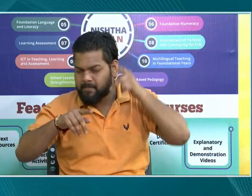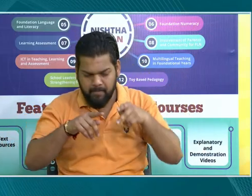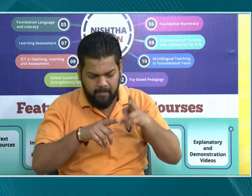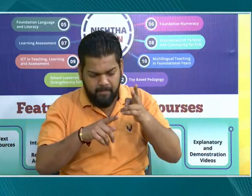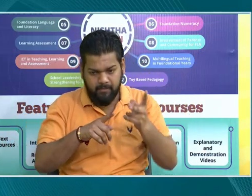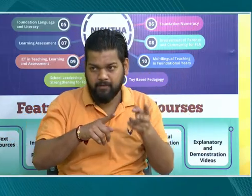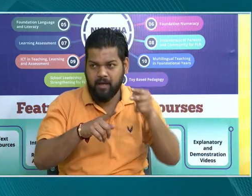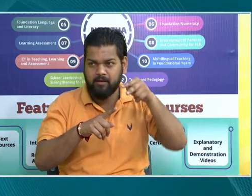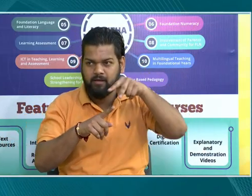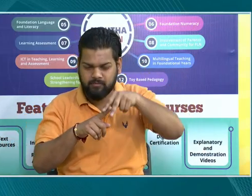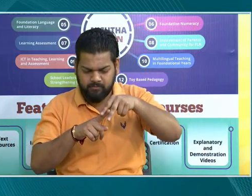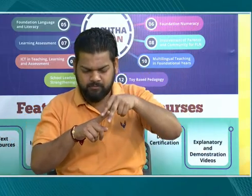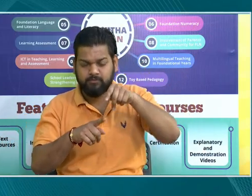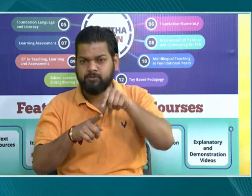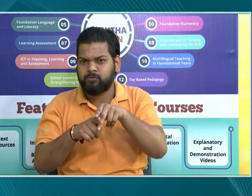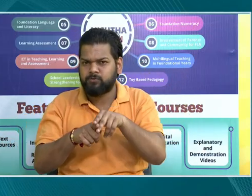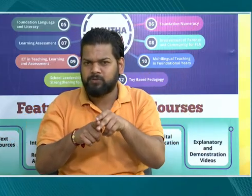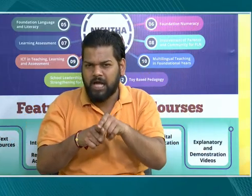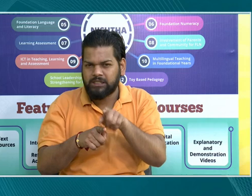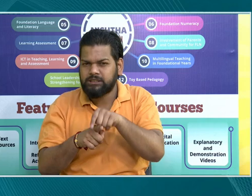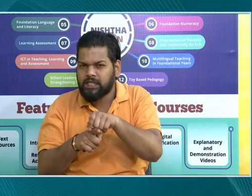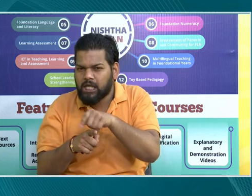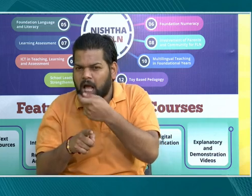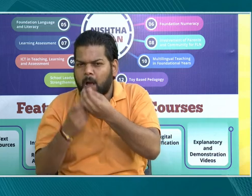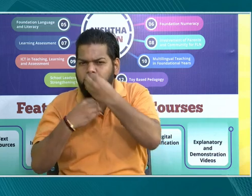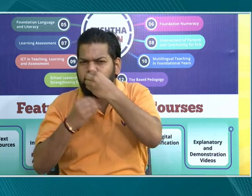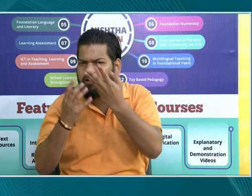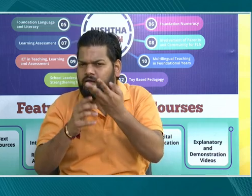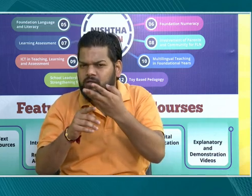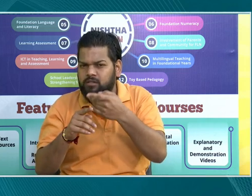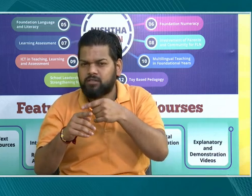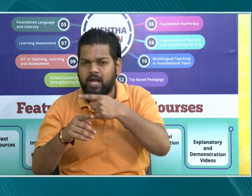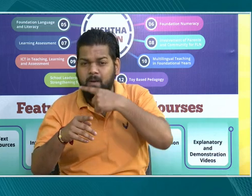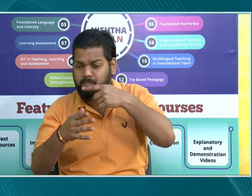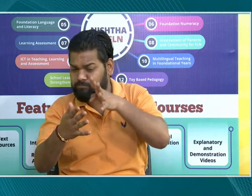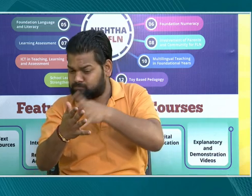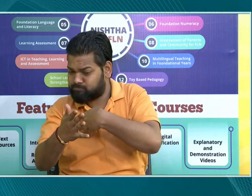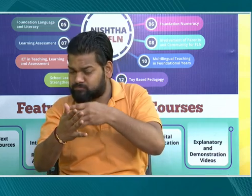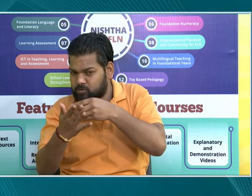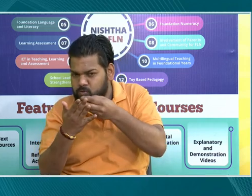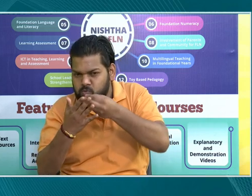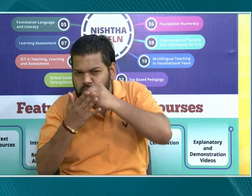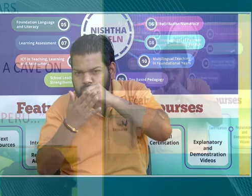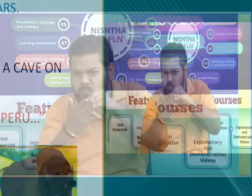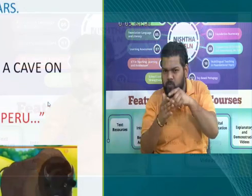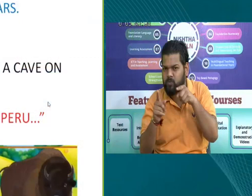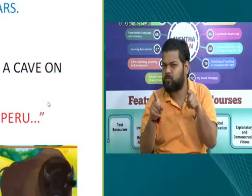flea. Then he also collected the black teeth of a